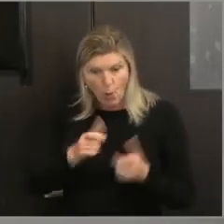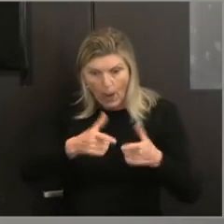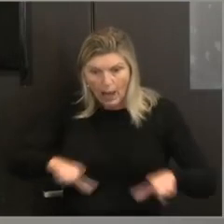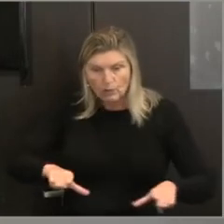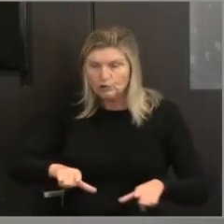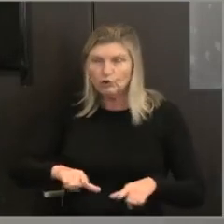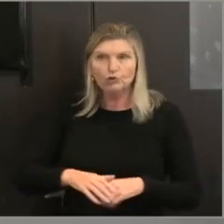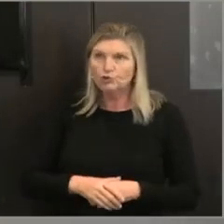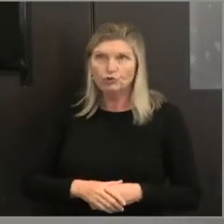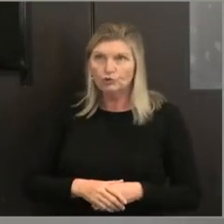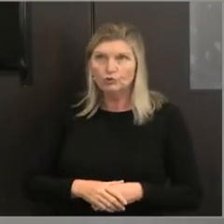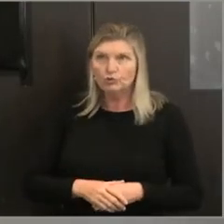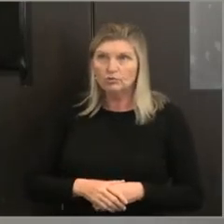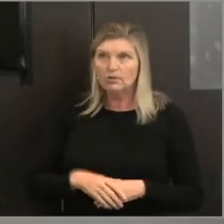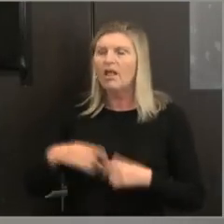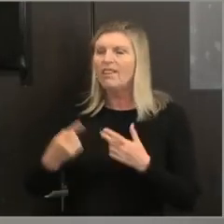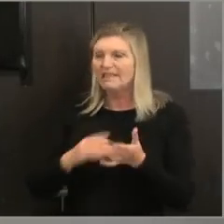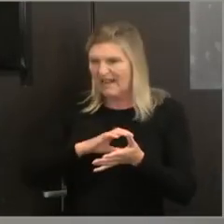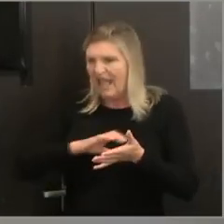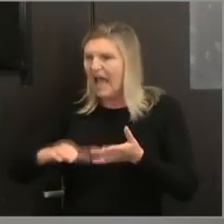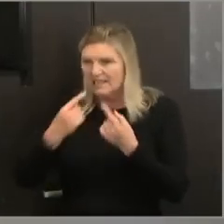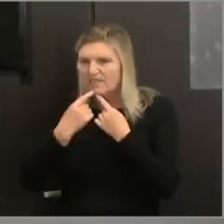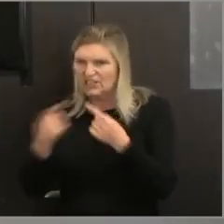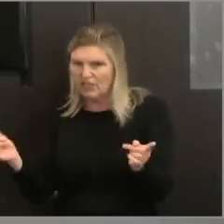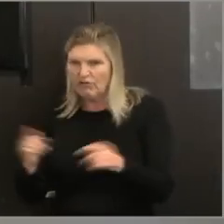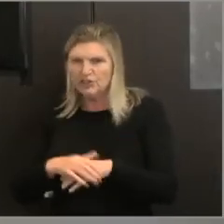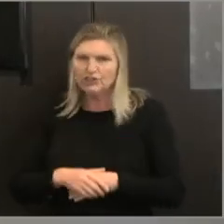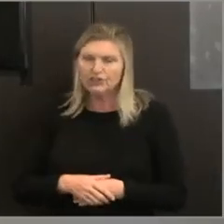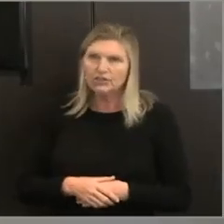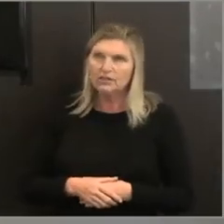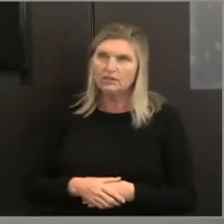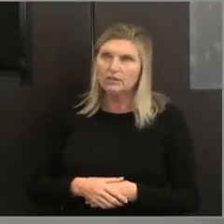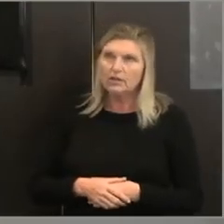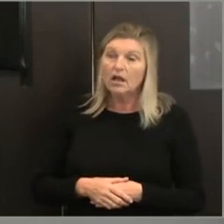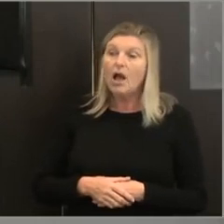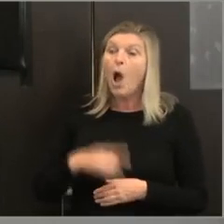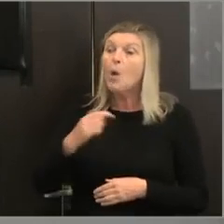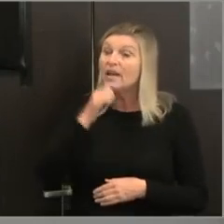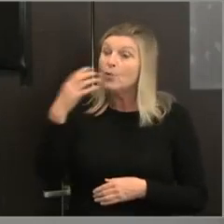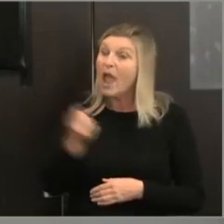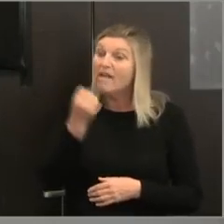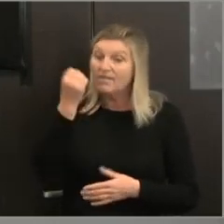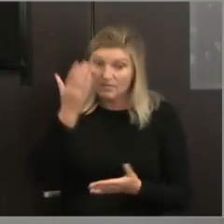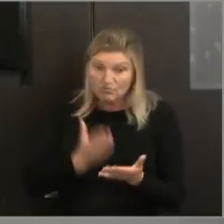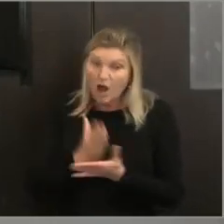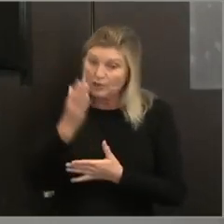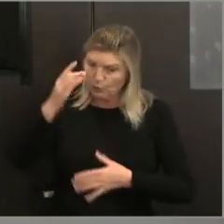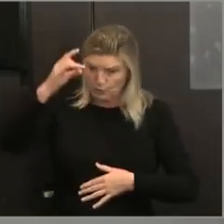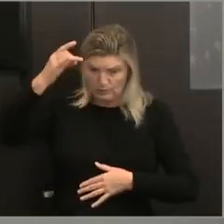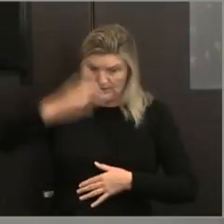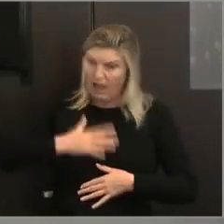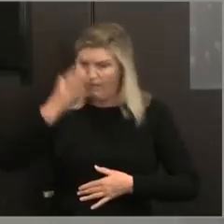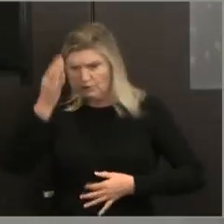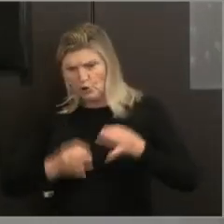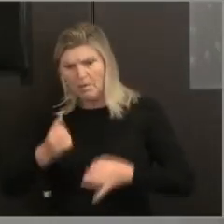language, which is another article in the Declaration, unless you have the right to self-determine what that